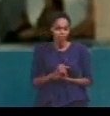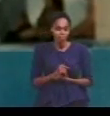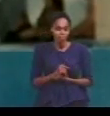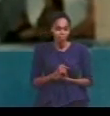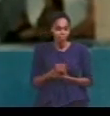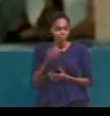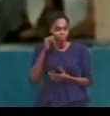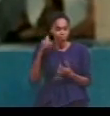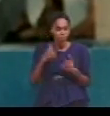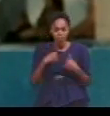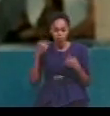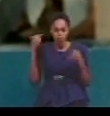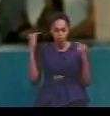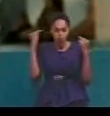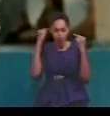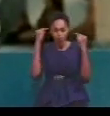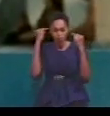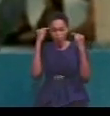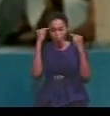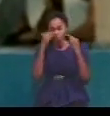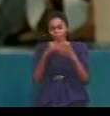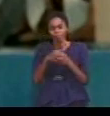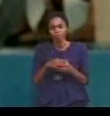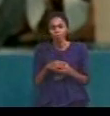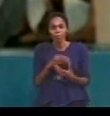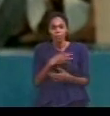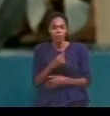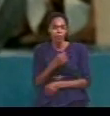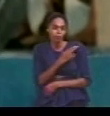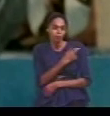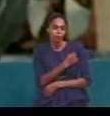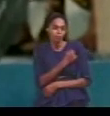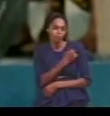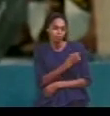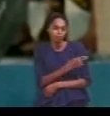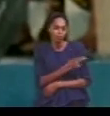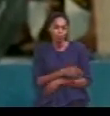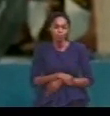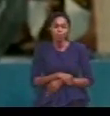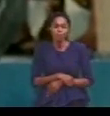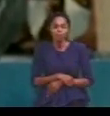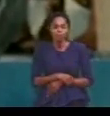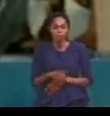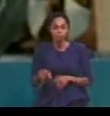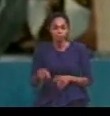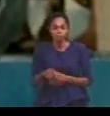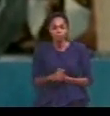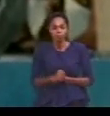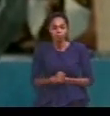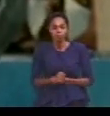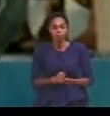headache, which at the hospital they told me that it is called occipital headache,